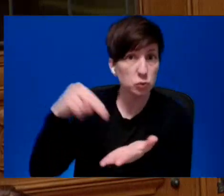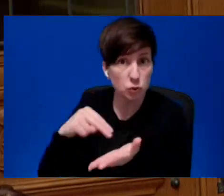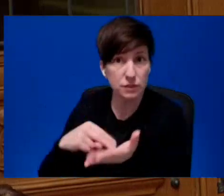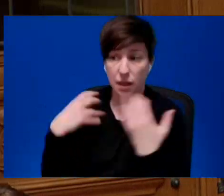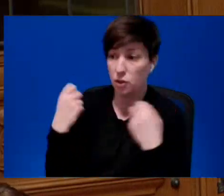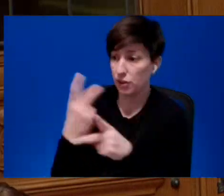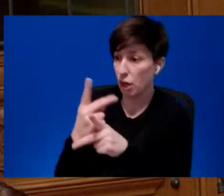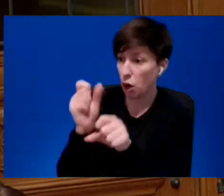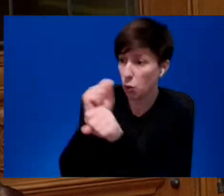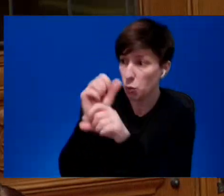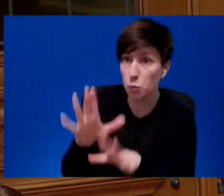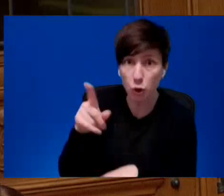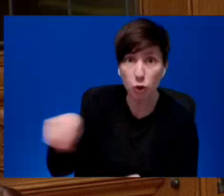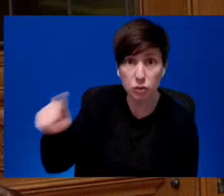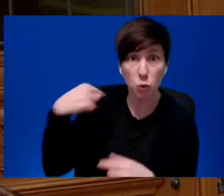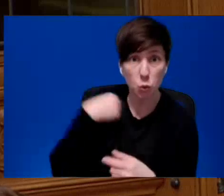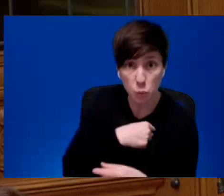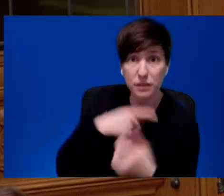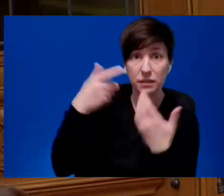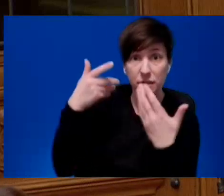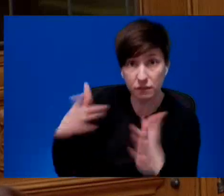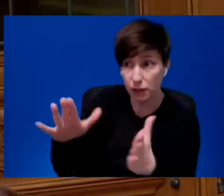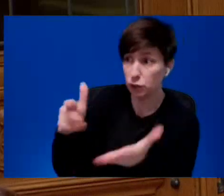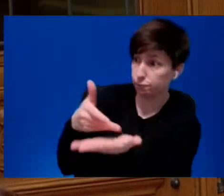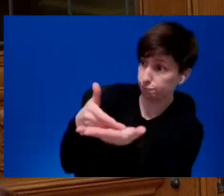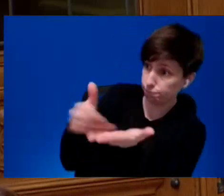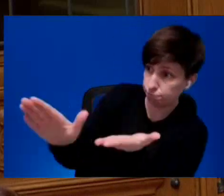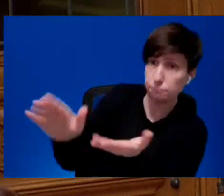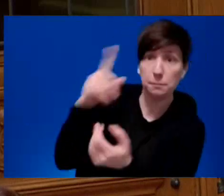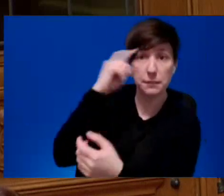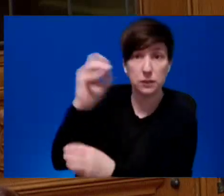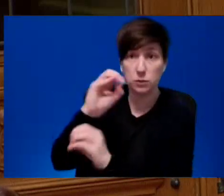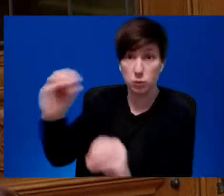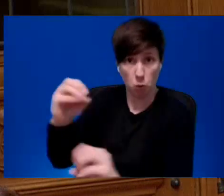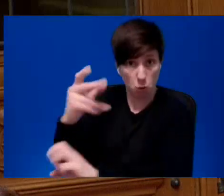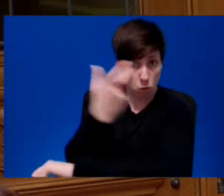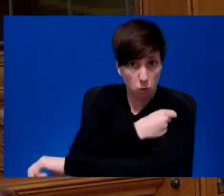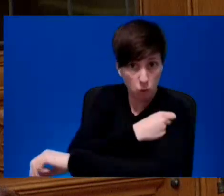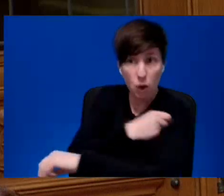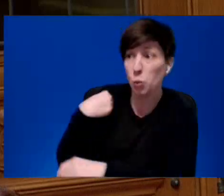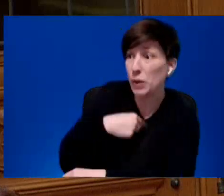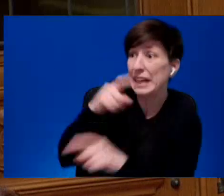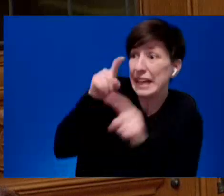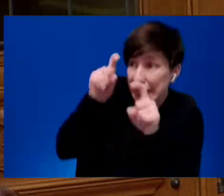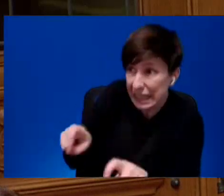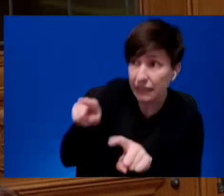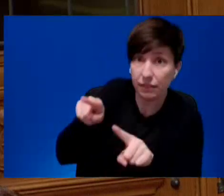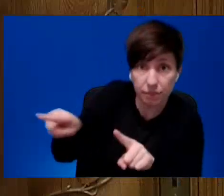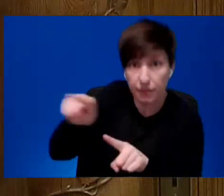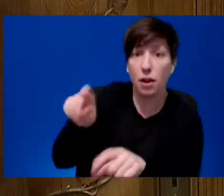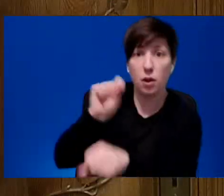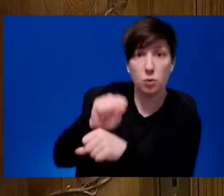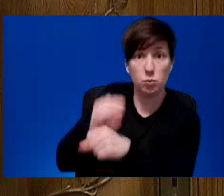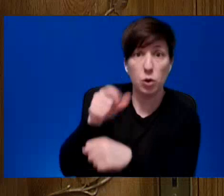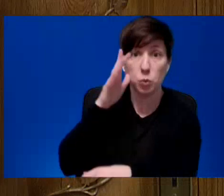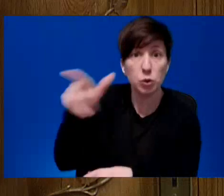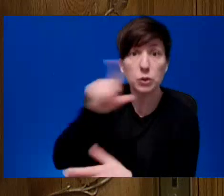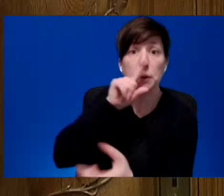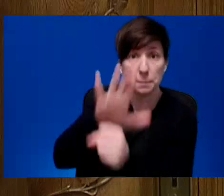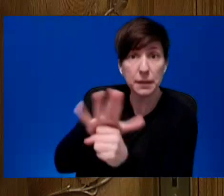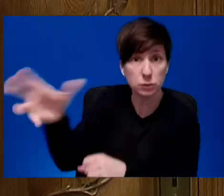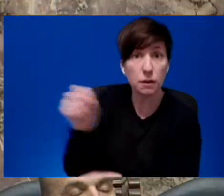workers that we require right now in British Columbia? Will he commit to that today? Minister of